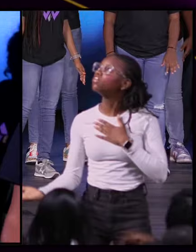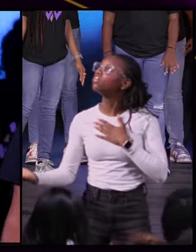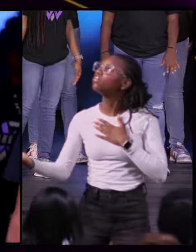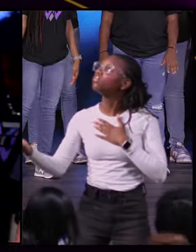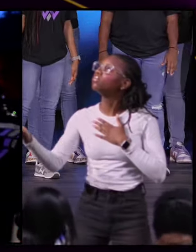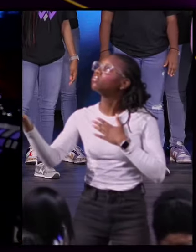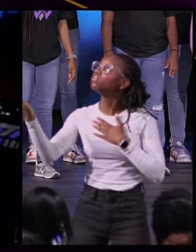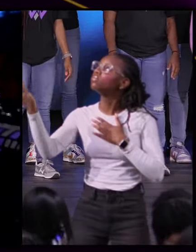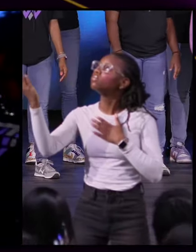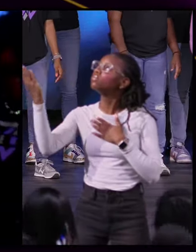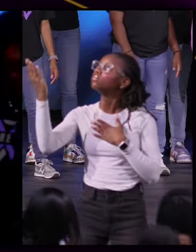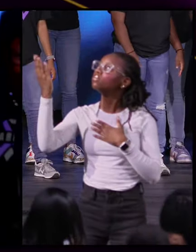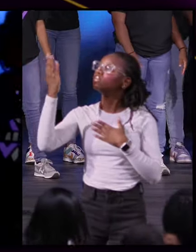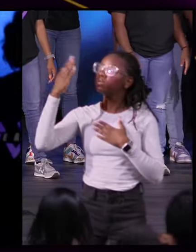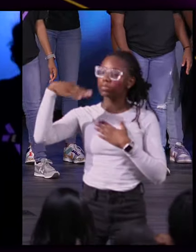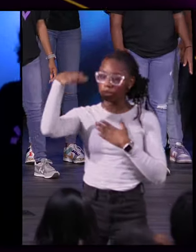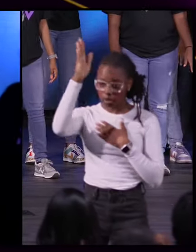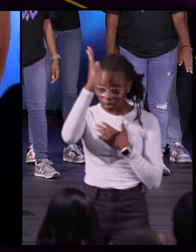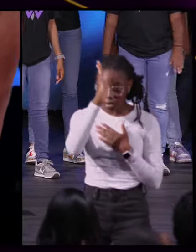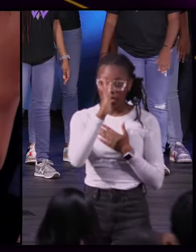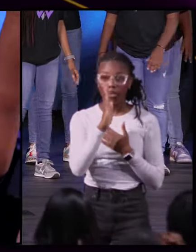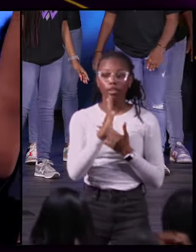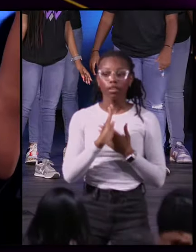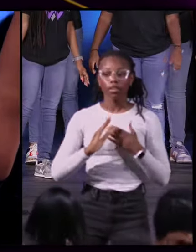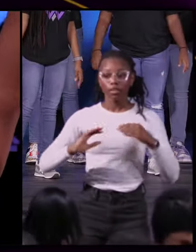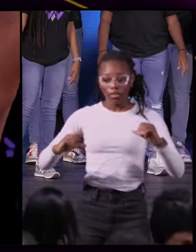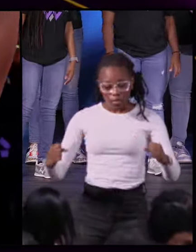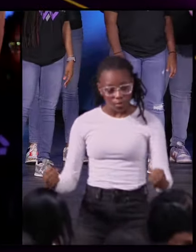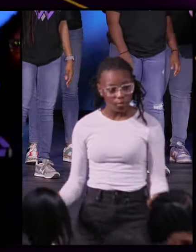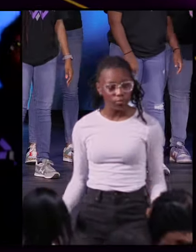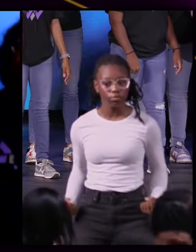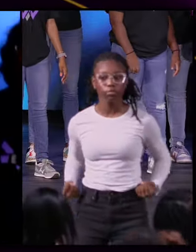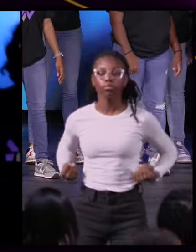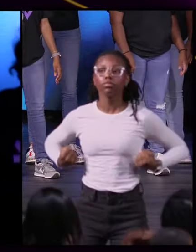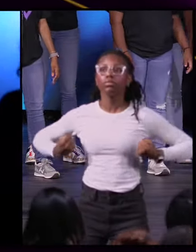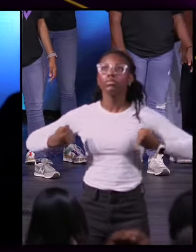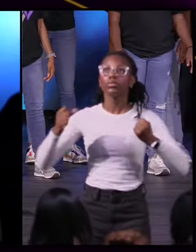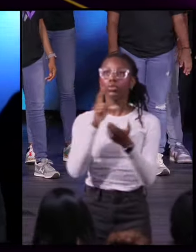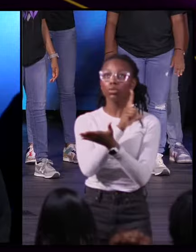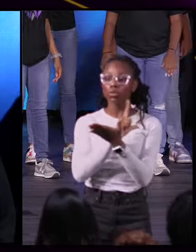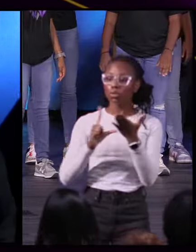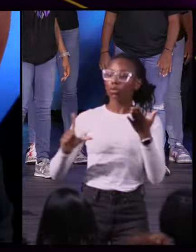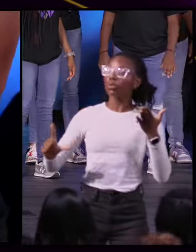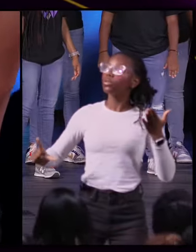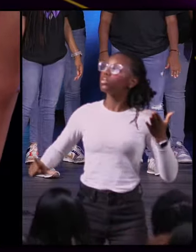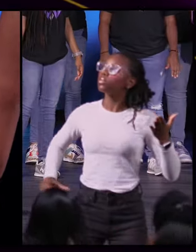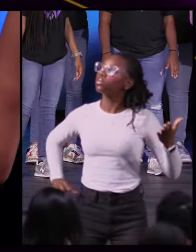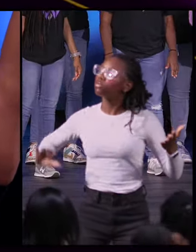worship you. God Almighty,